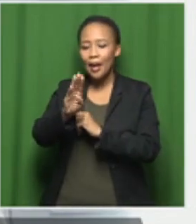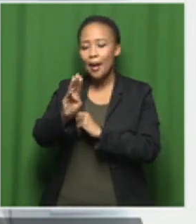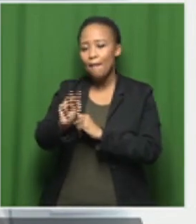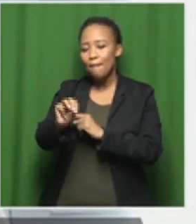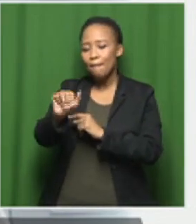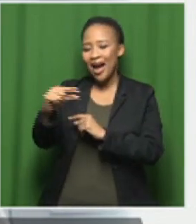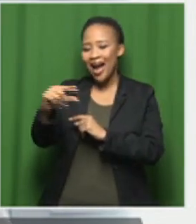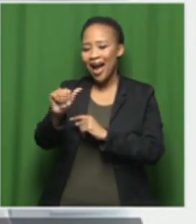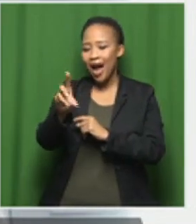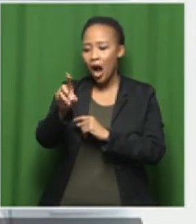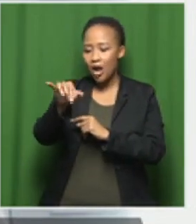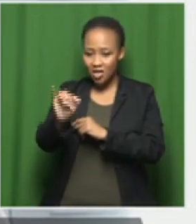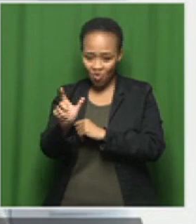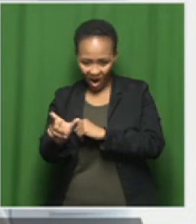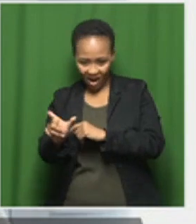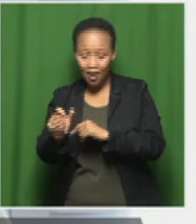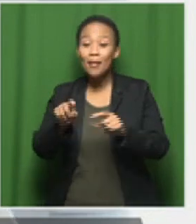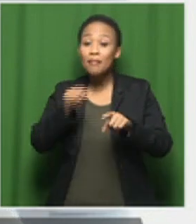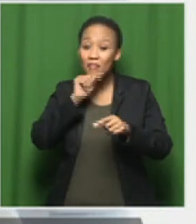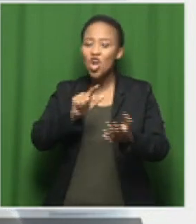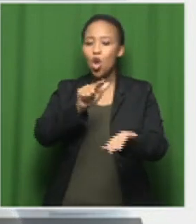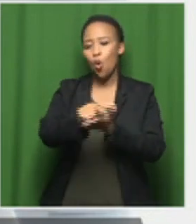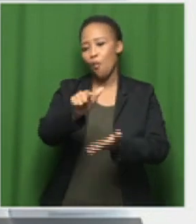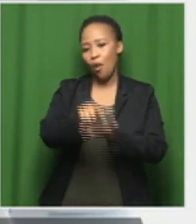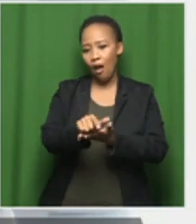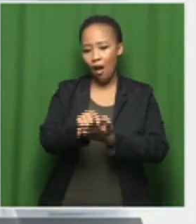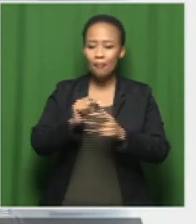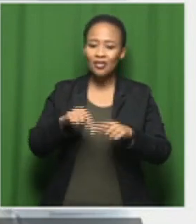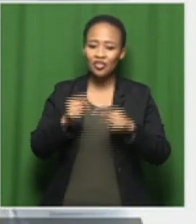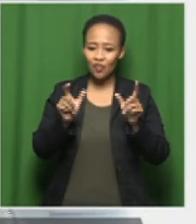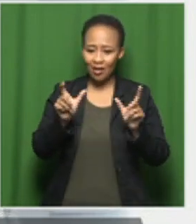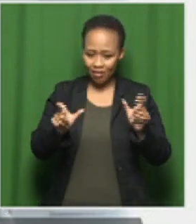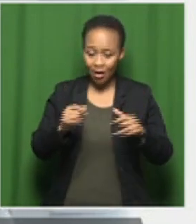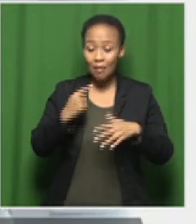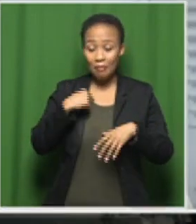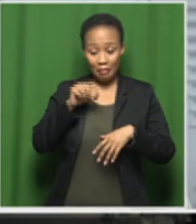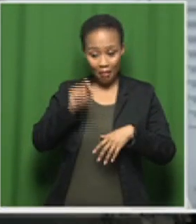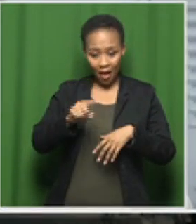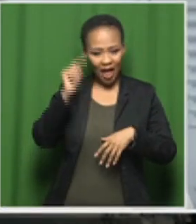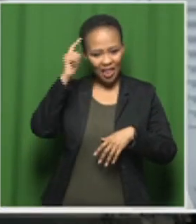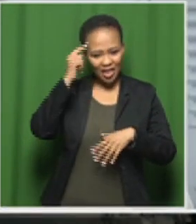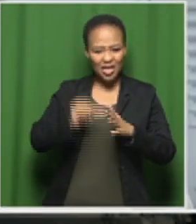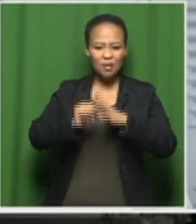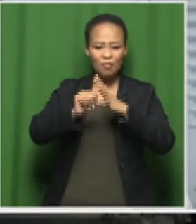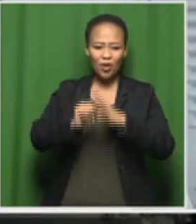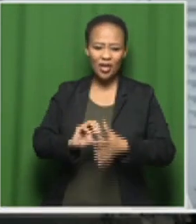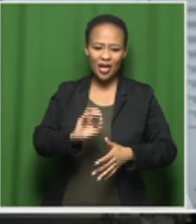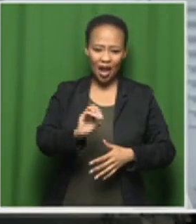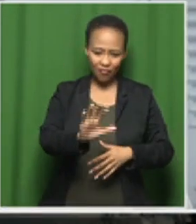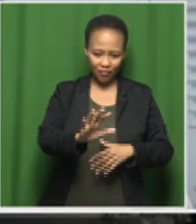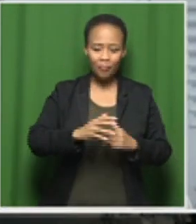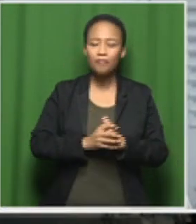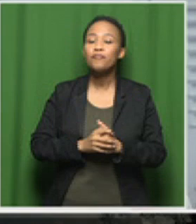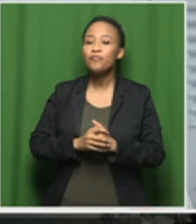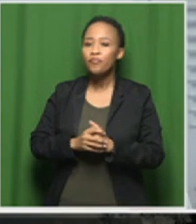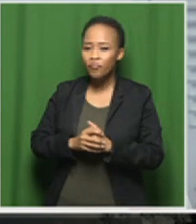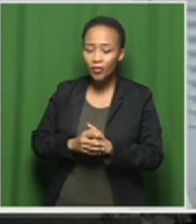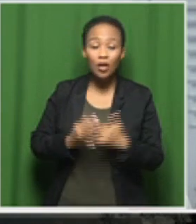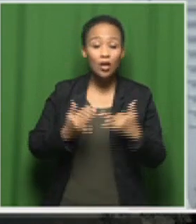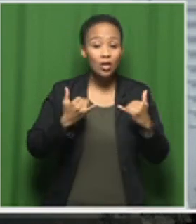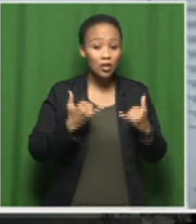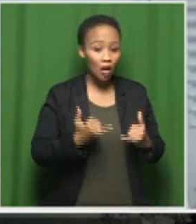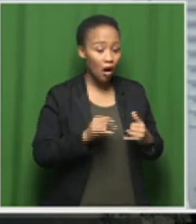And I think representing that through the clothes was important as well. Yeah, and in addition to the collection standing